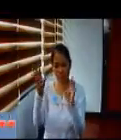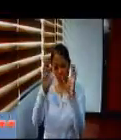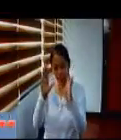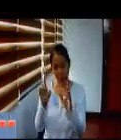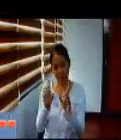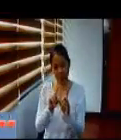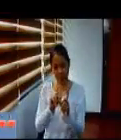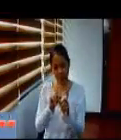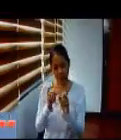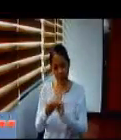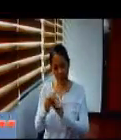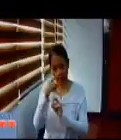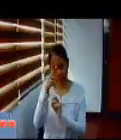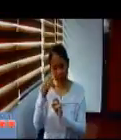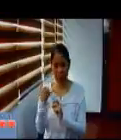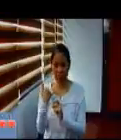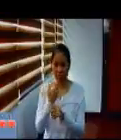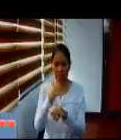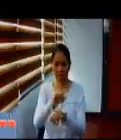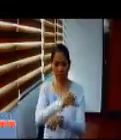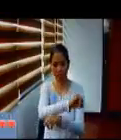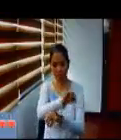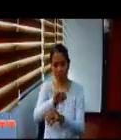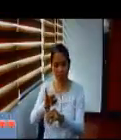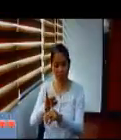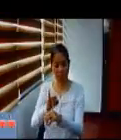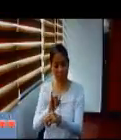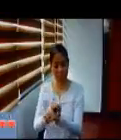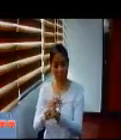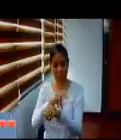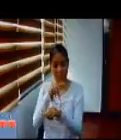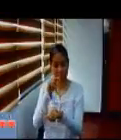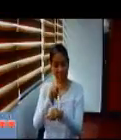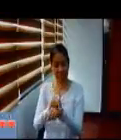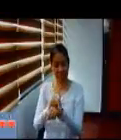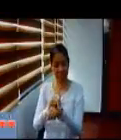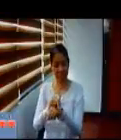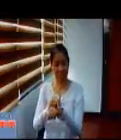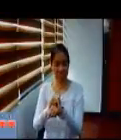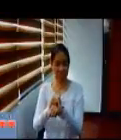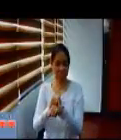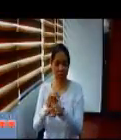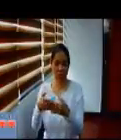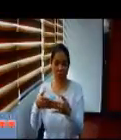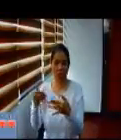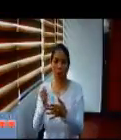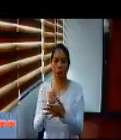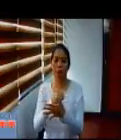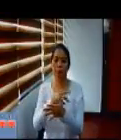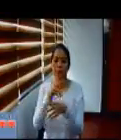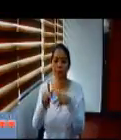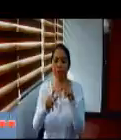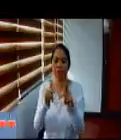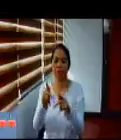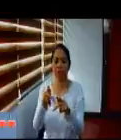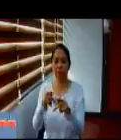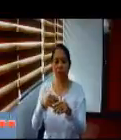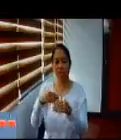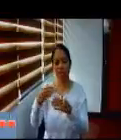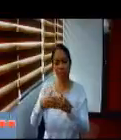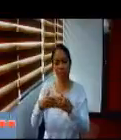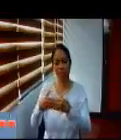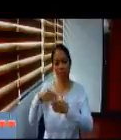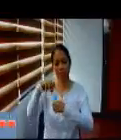are an island nation. We are a archipelago. And most of our people are actually in the coastline. A substantial proportion